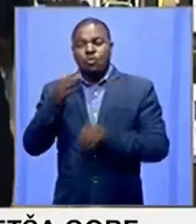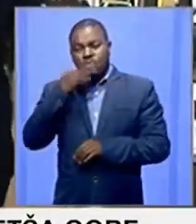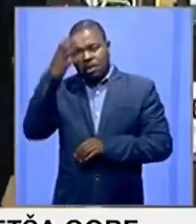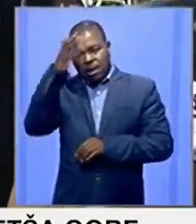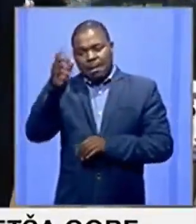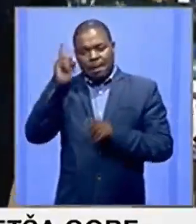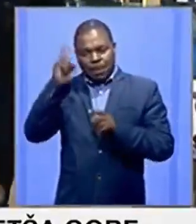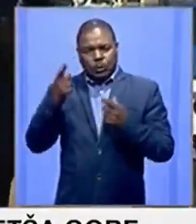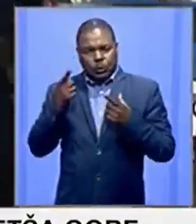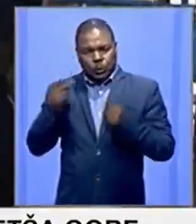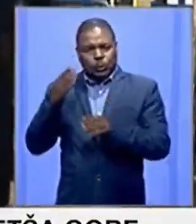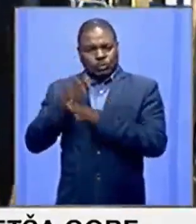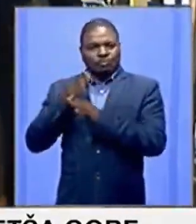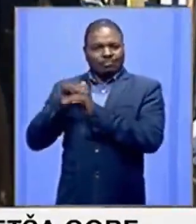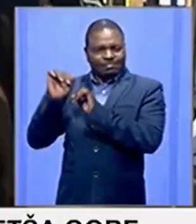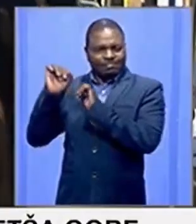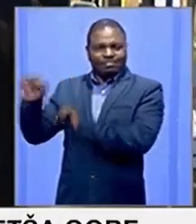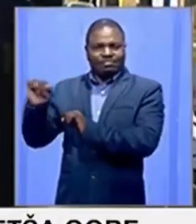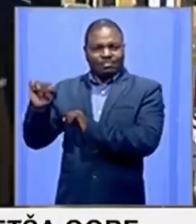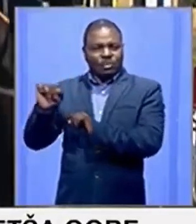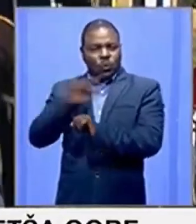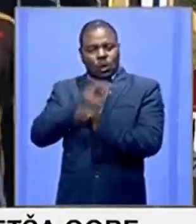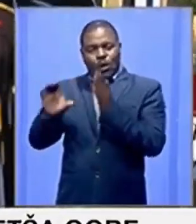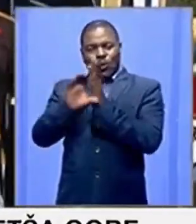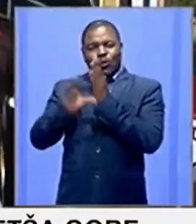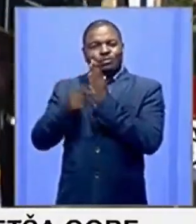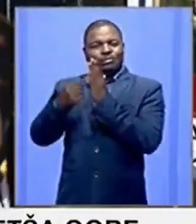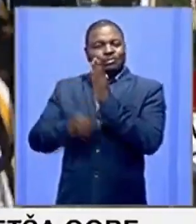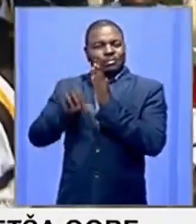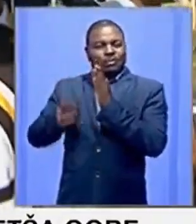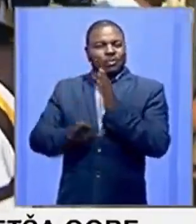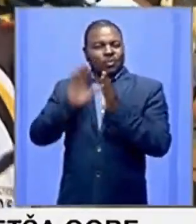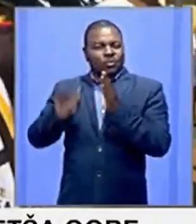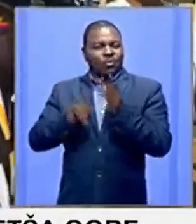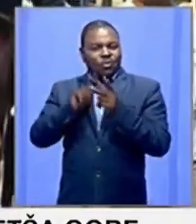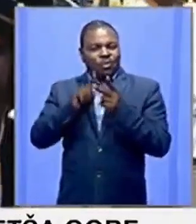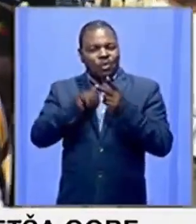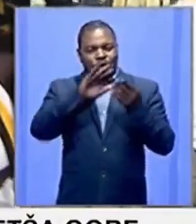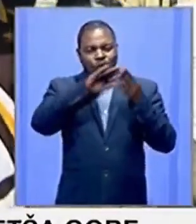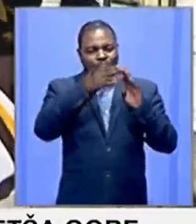dira seo o swanetseng go se dira go ya ka molaotheo wa naga le dikgatlhegelo tša setšhaba.